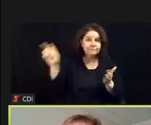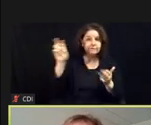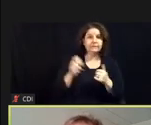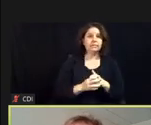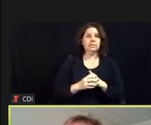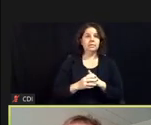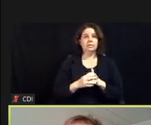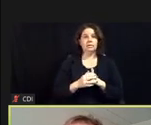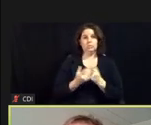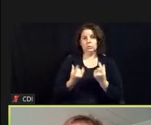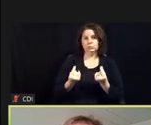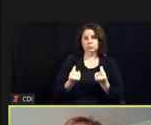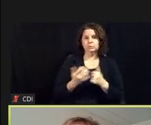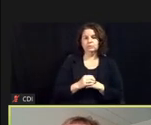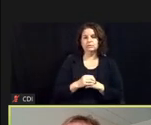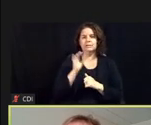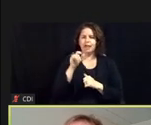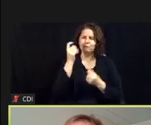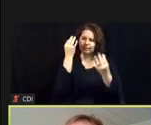please.